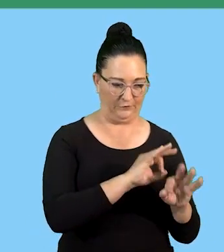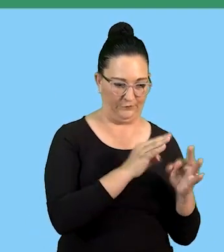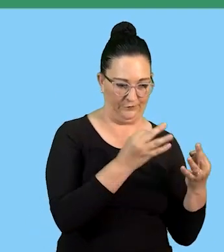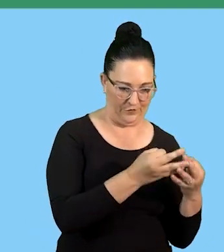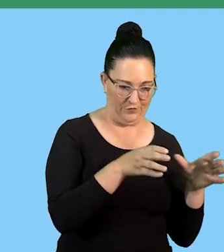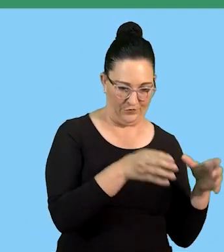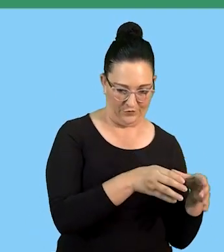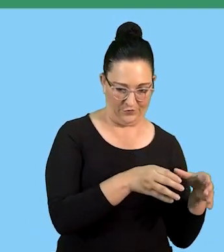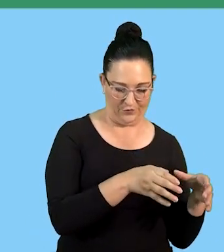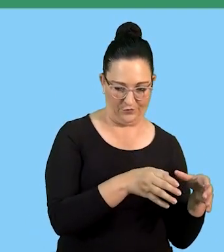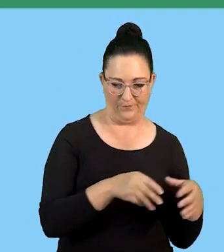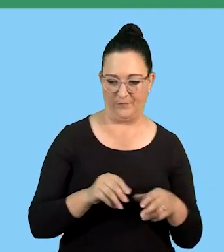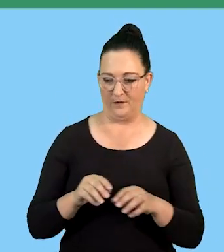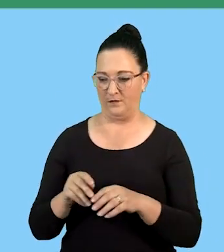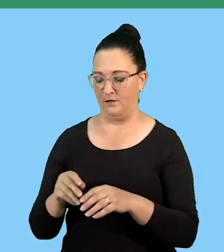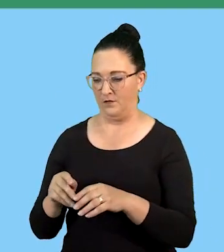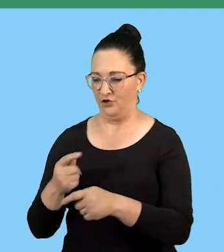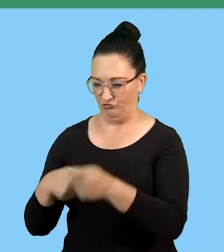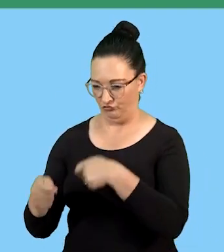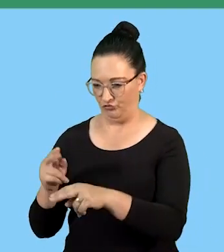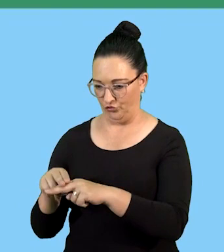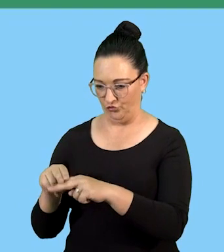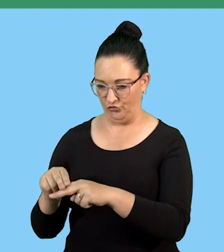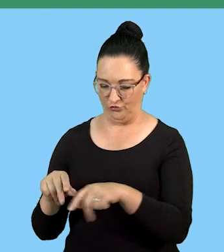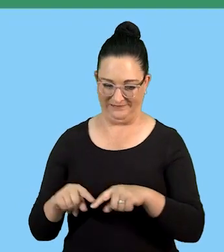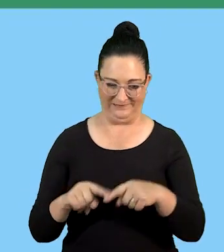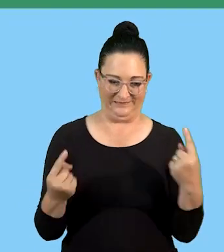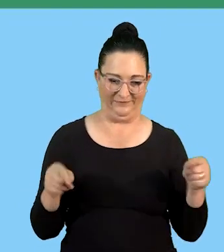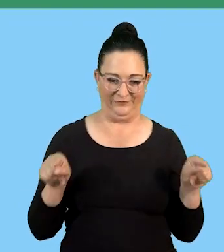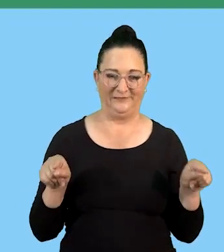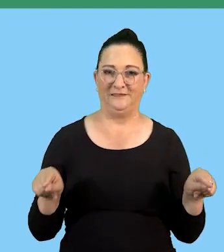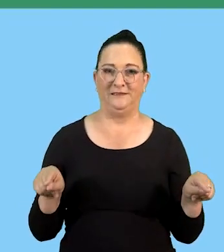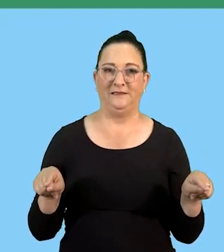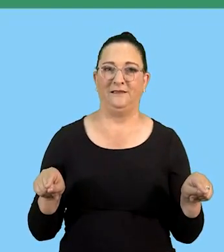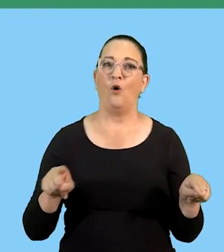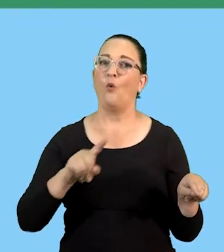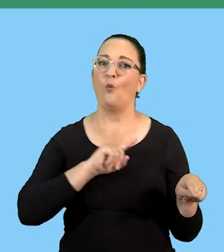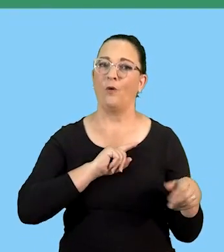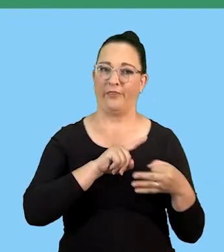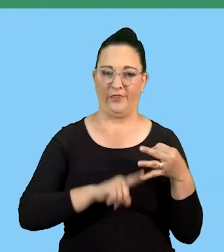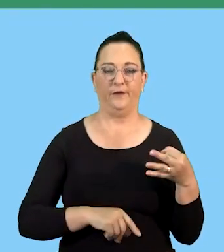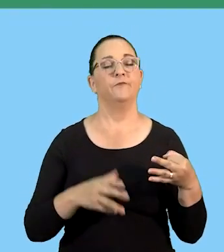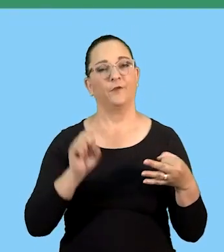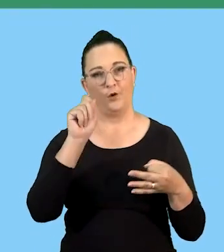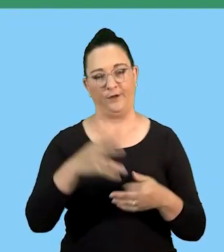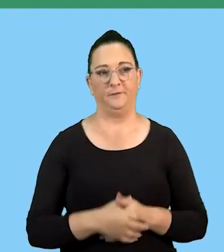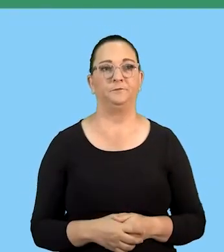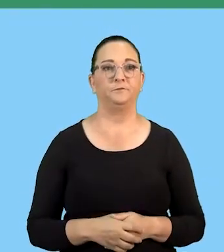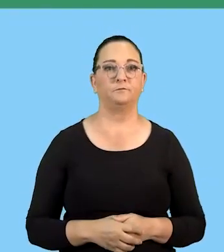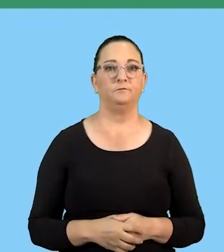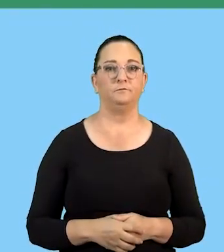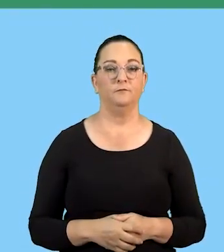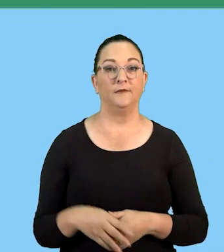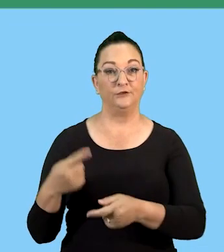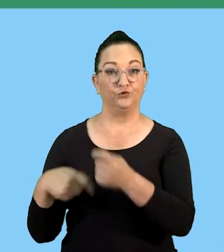differs from a trade union. Those two are totally different, they are not the same. All right,